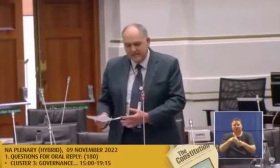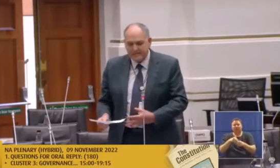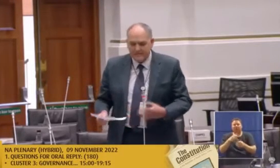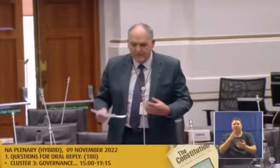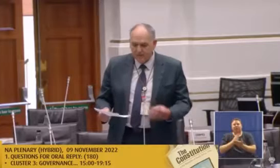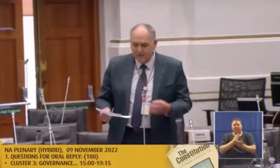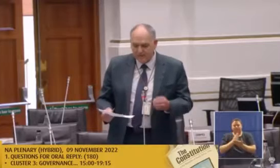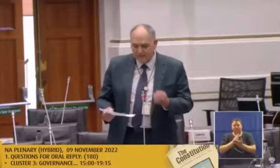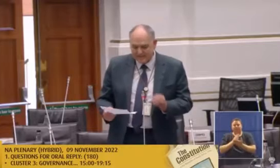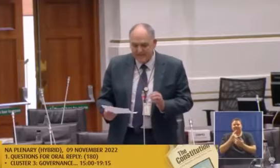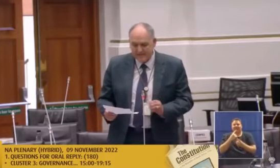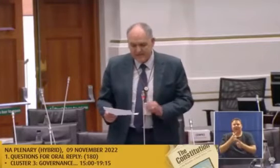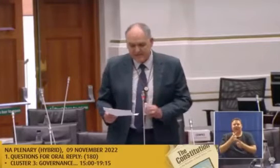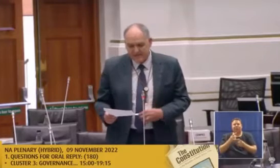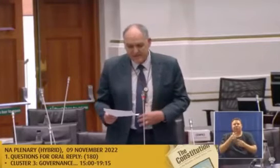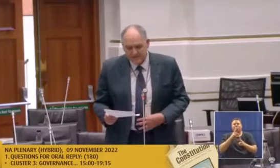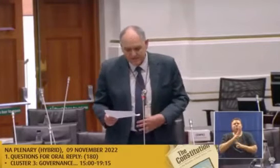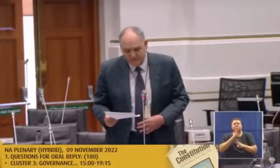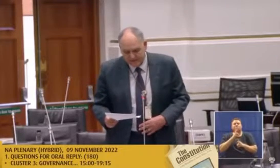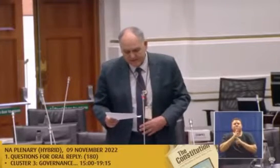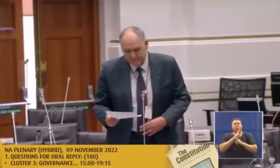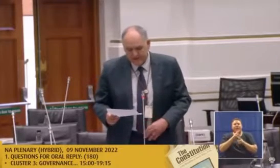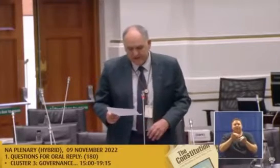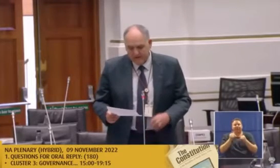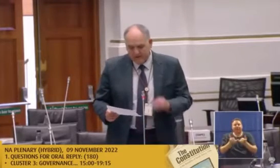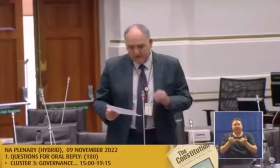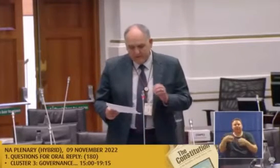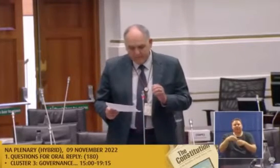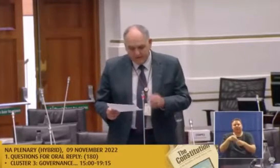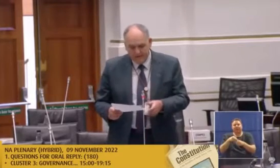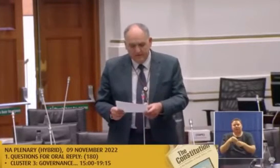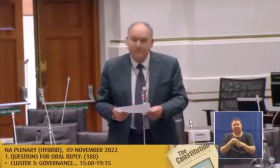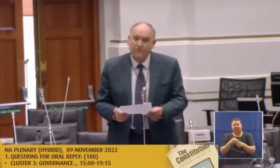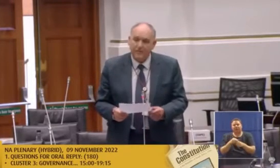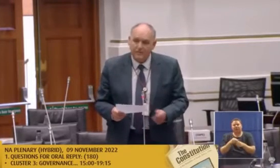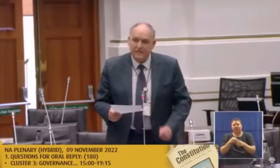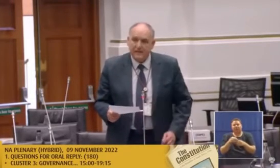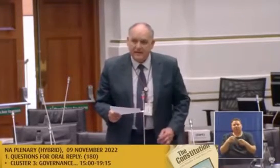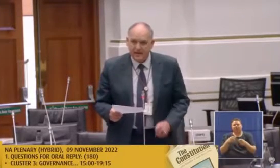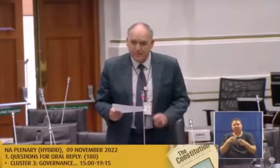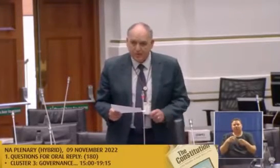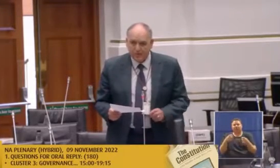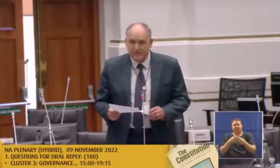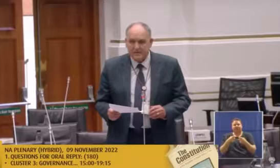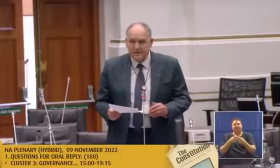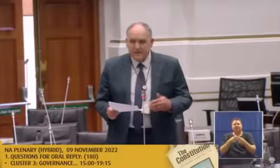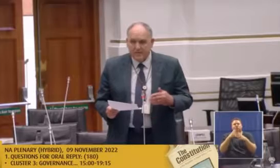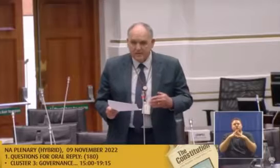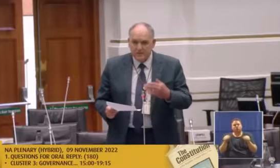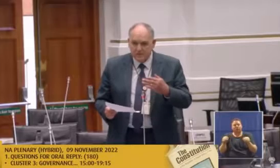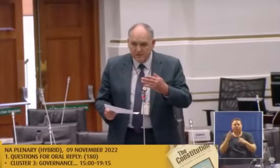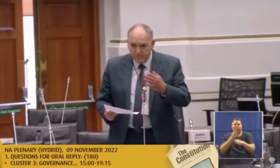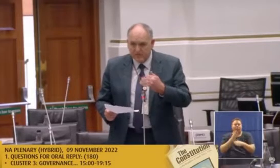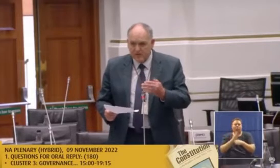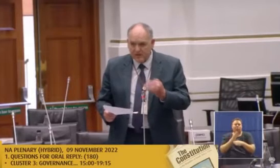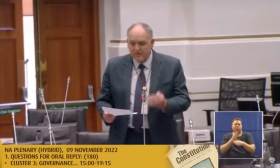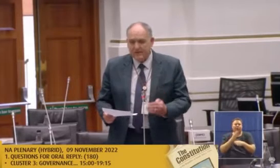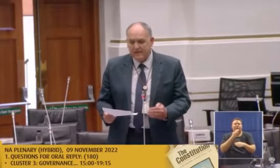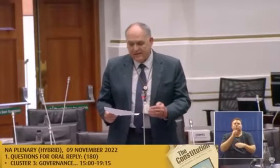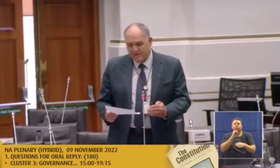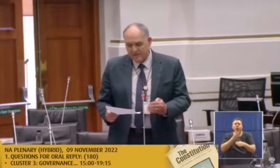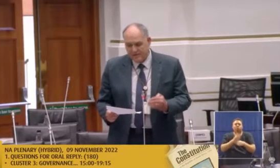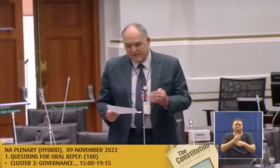sector is the main body, but this is decisive in fighting back in poverty and unemployment. And Deputy Minister, you